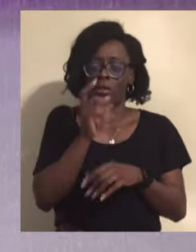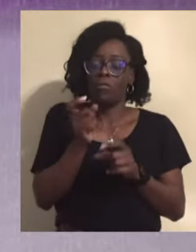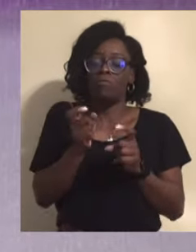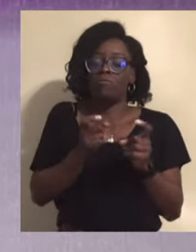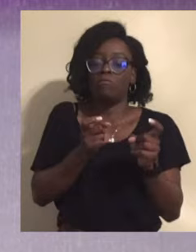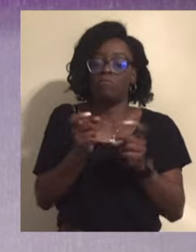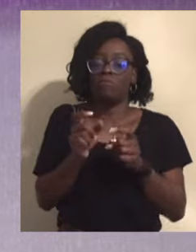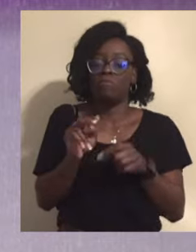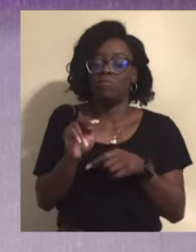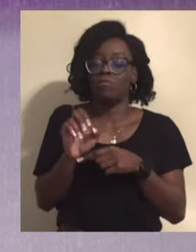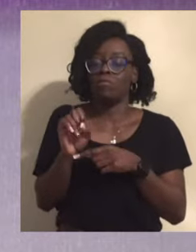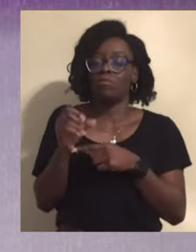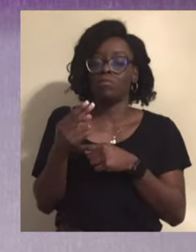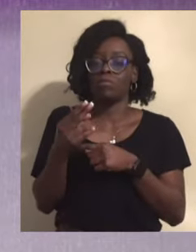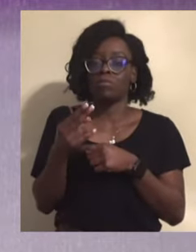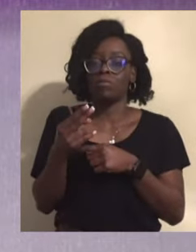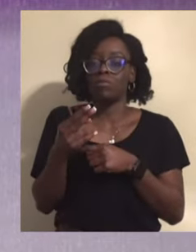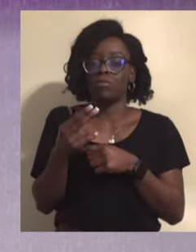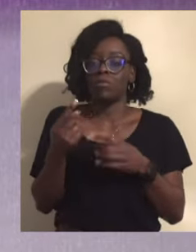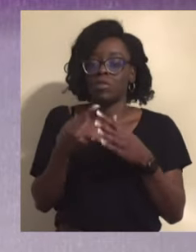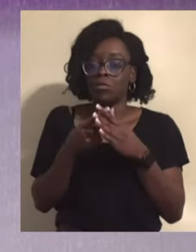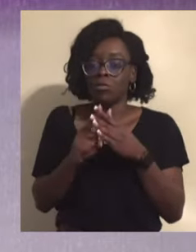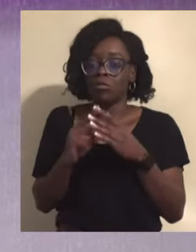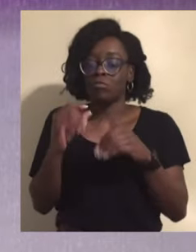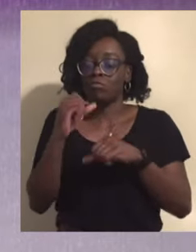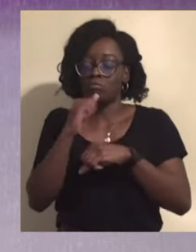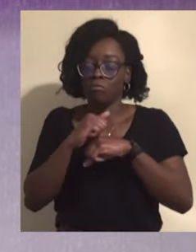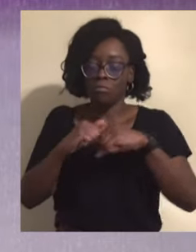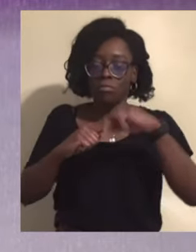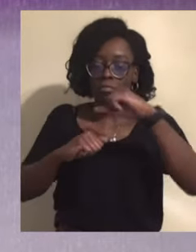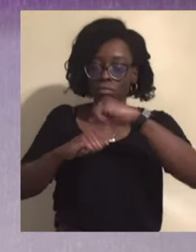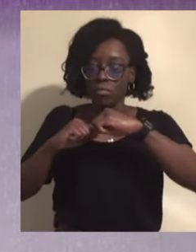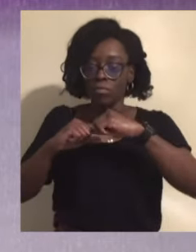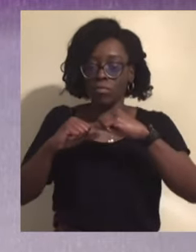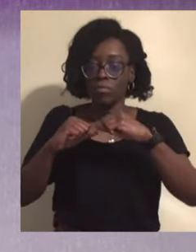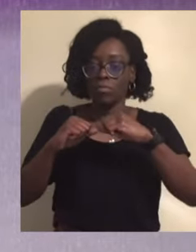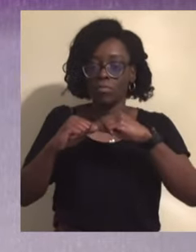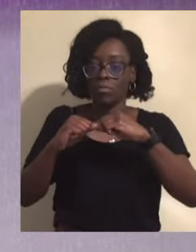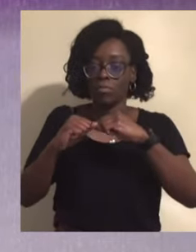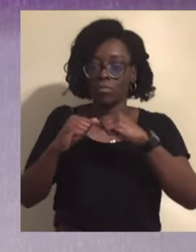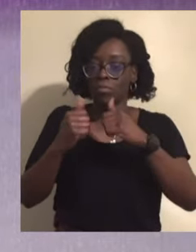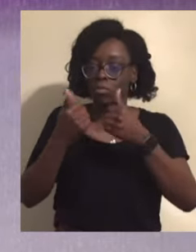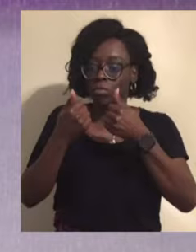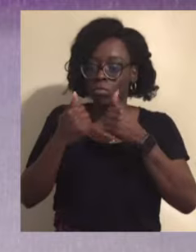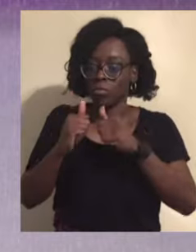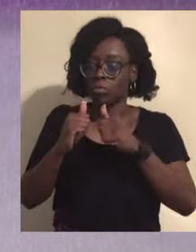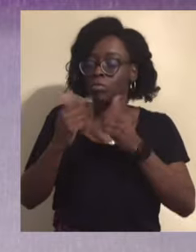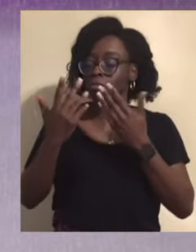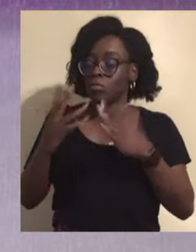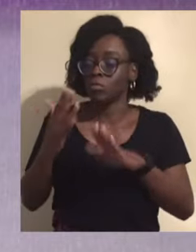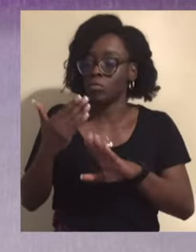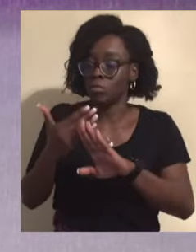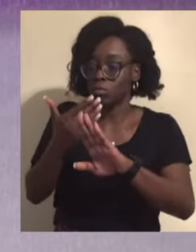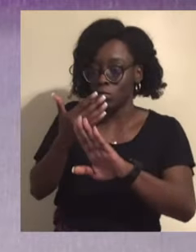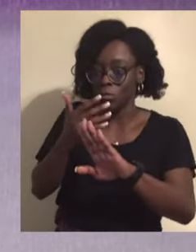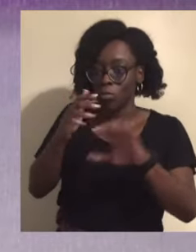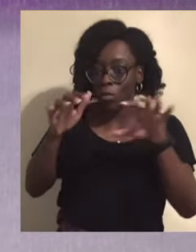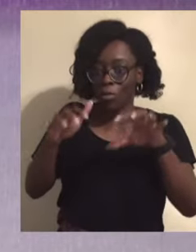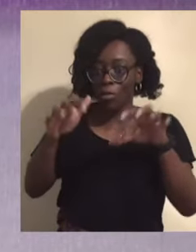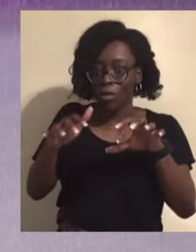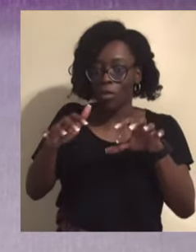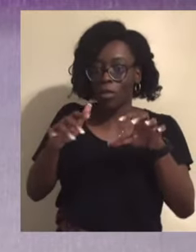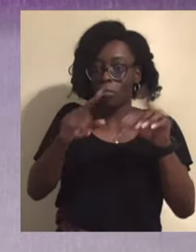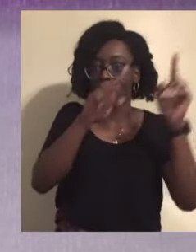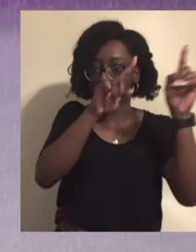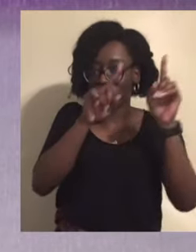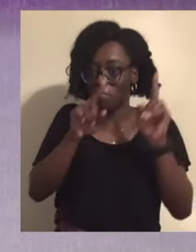and complete construction before the rain came. And you may not know when the rain